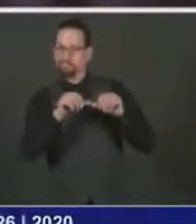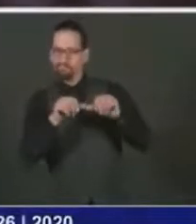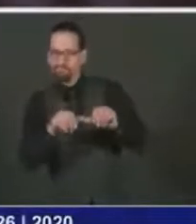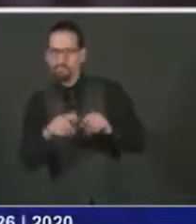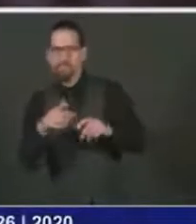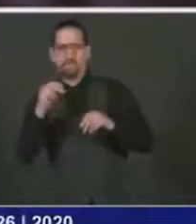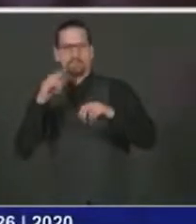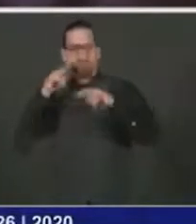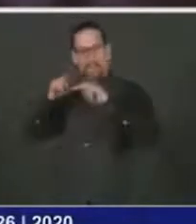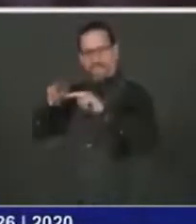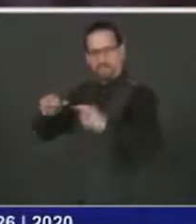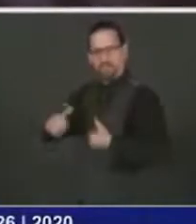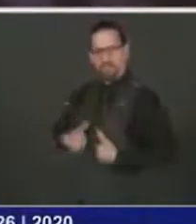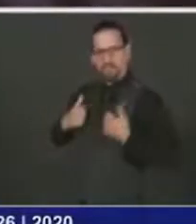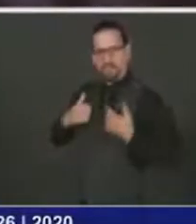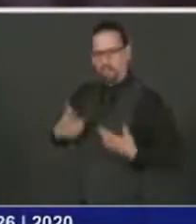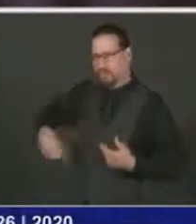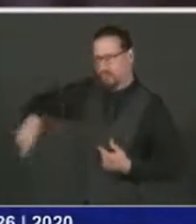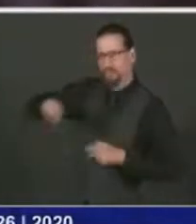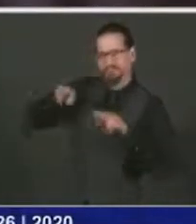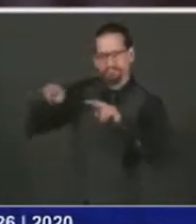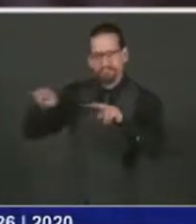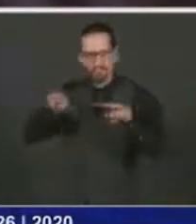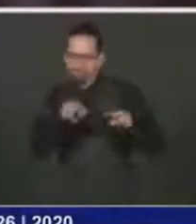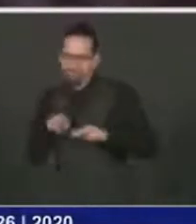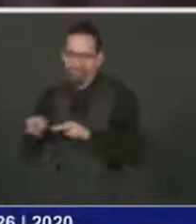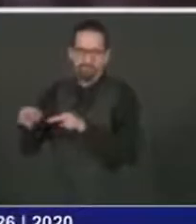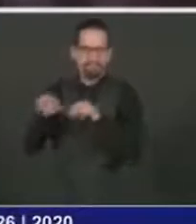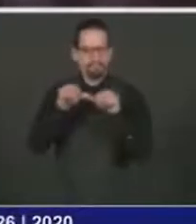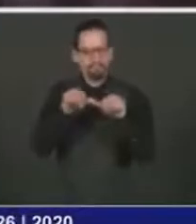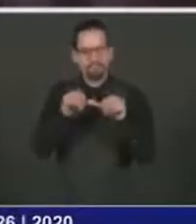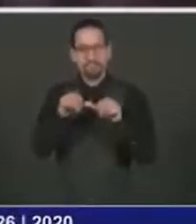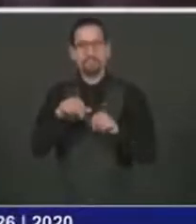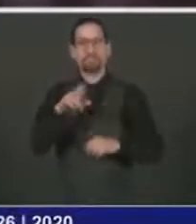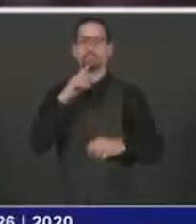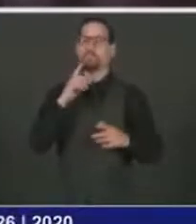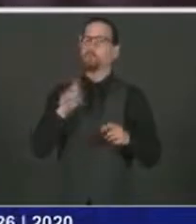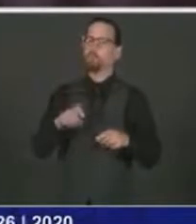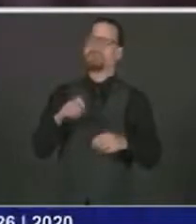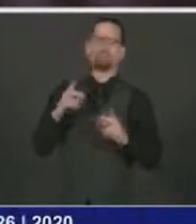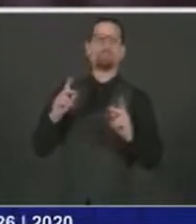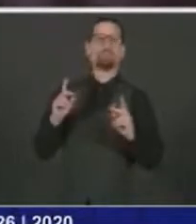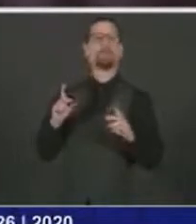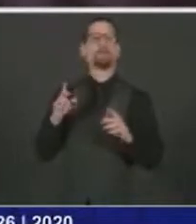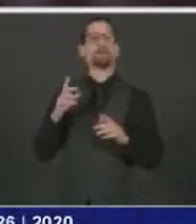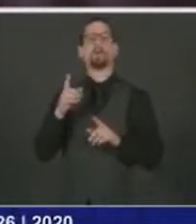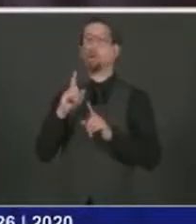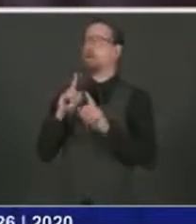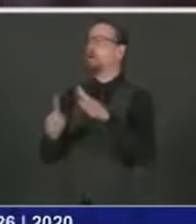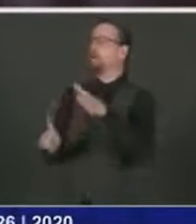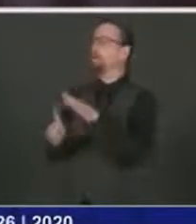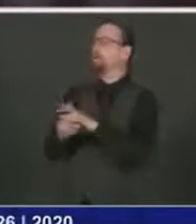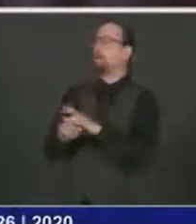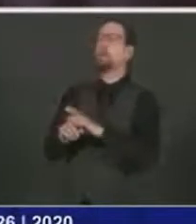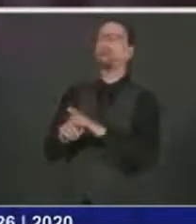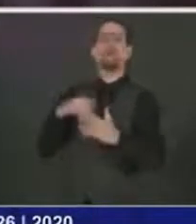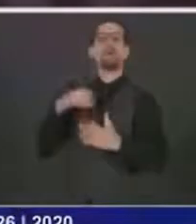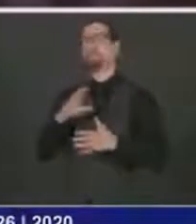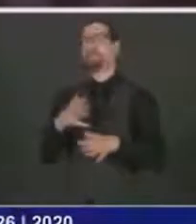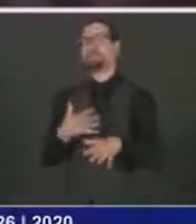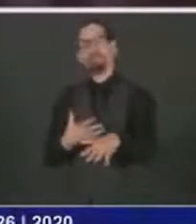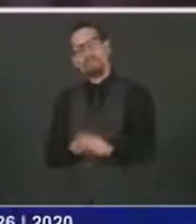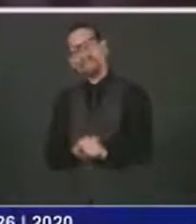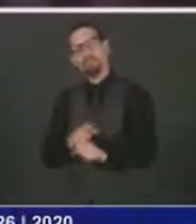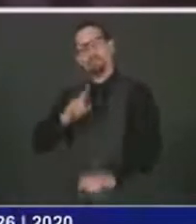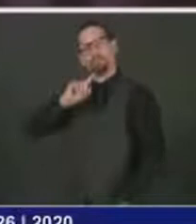monitoring. We also worked quickly and closely together to help ensure that residents